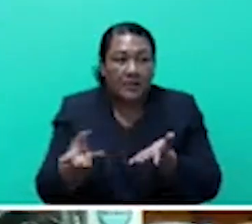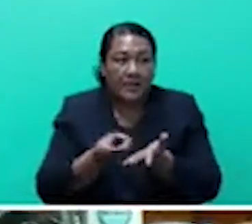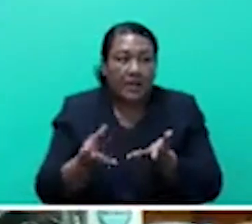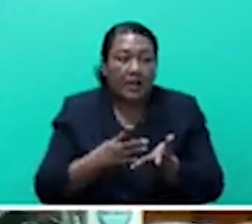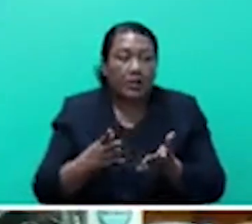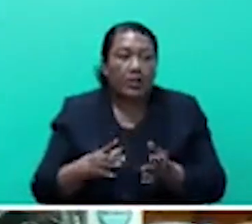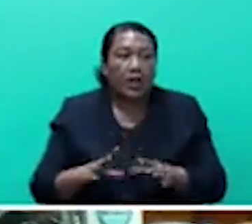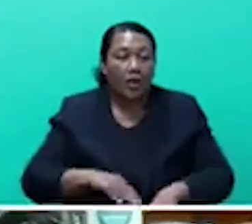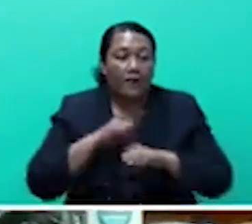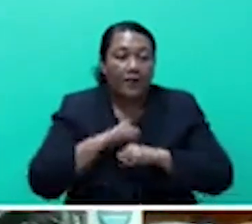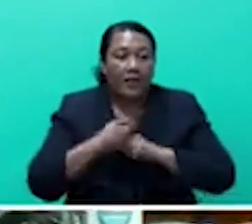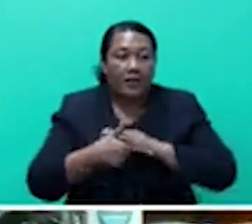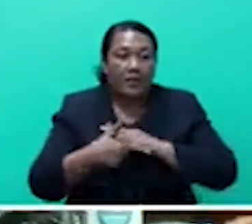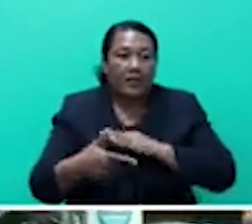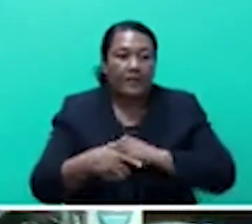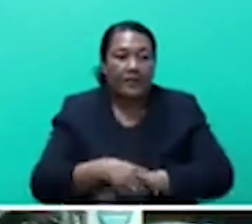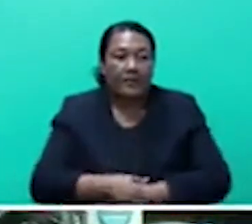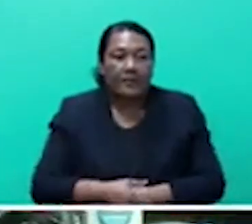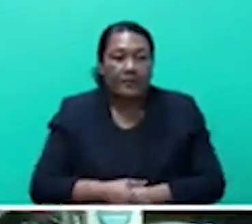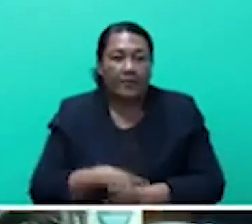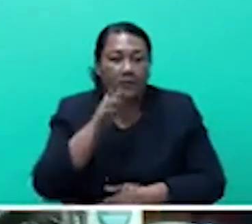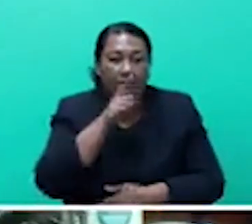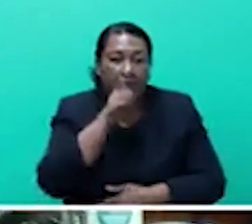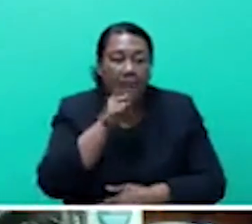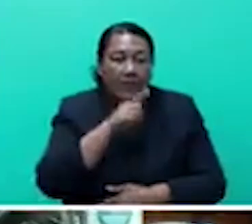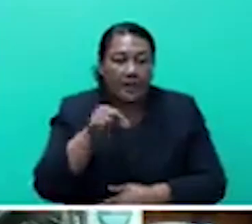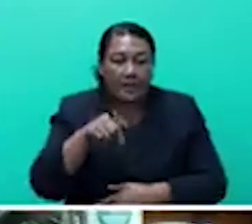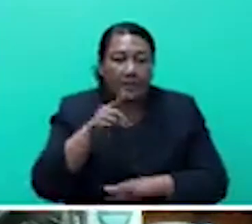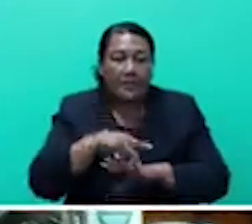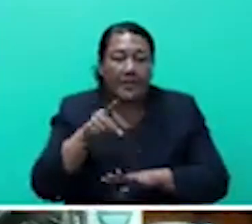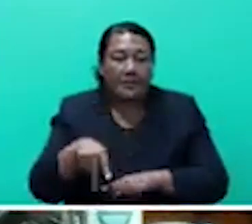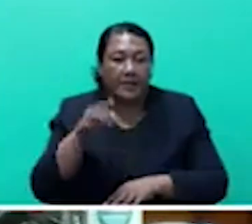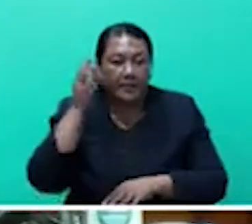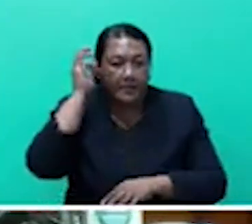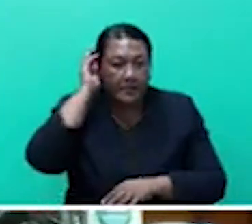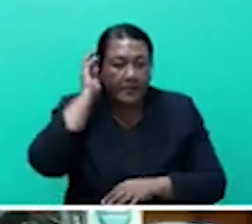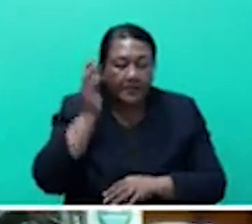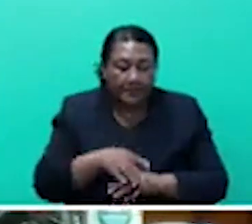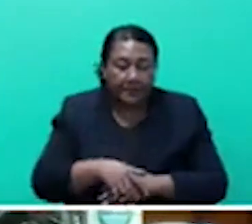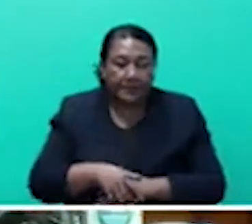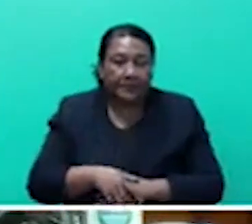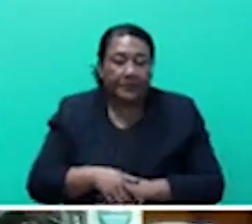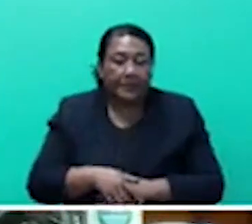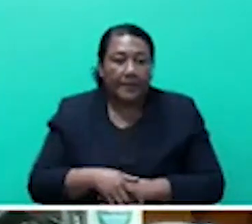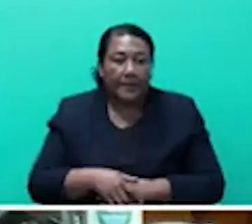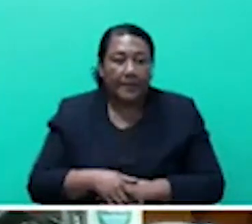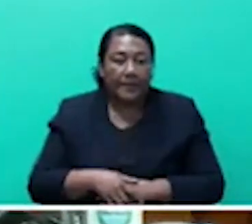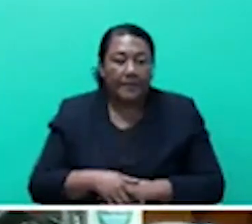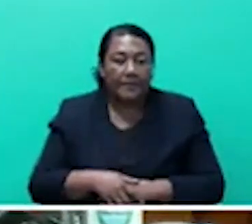confidence level that the people and this House obviously will have to give to this organization is going to be